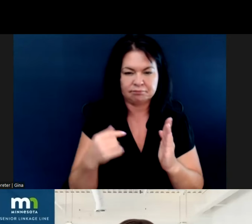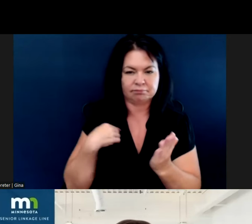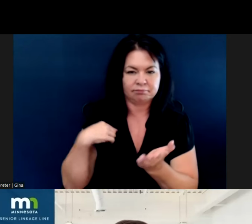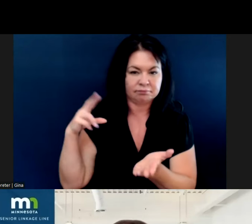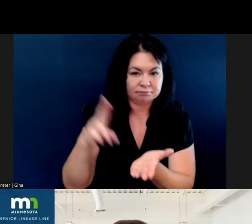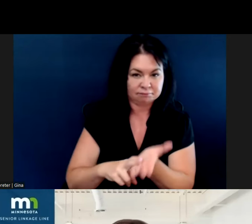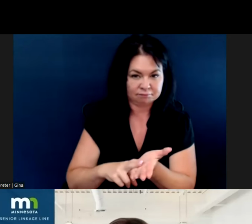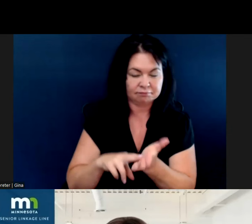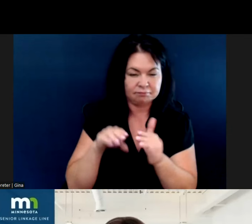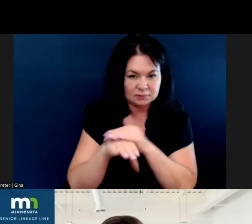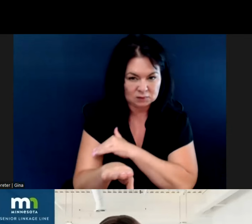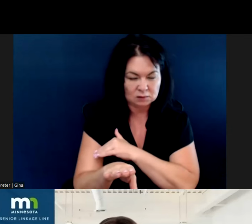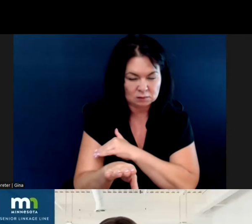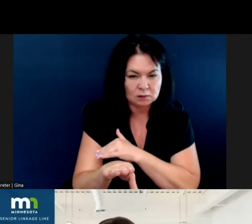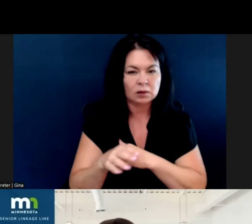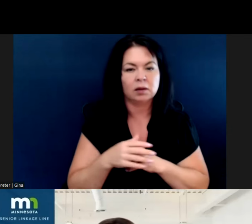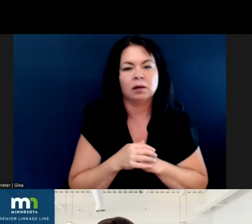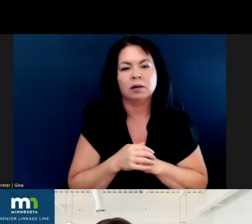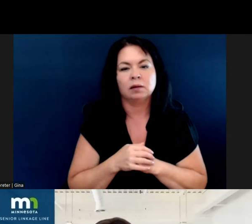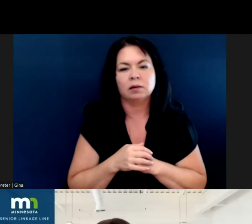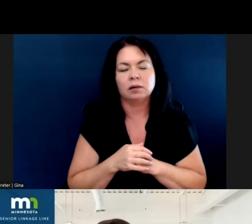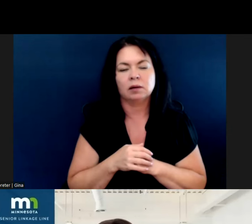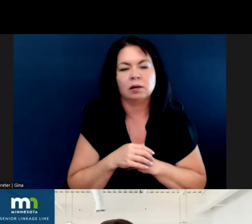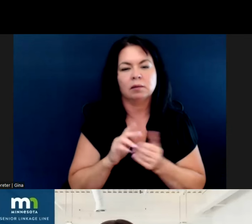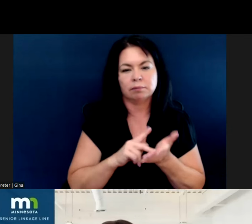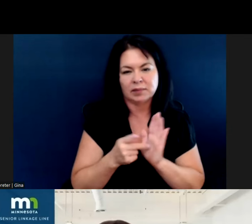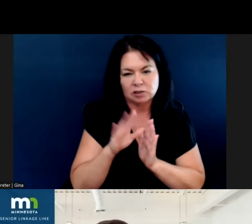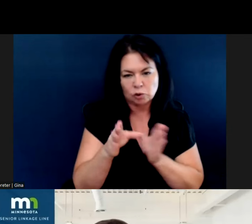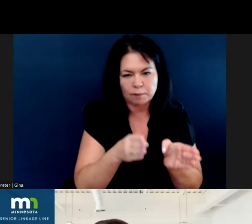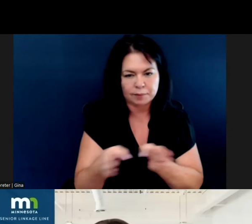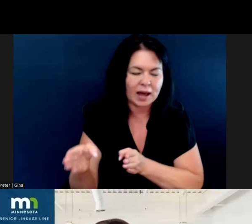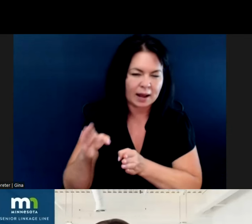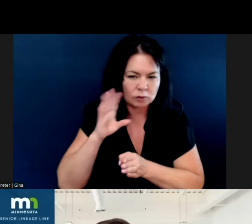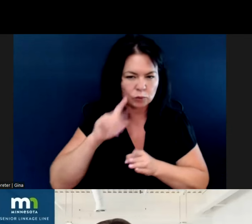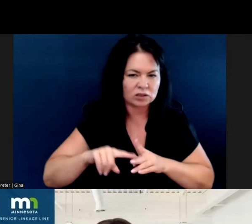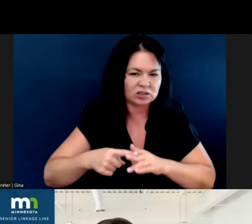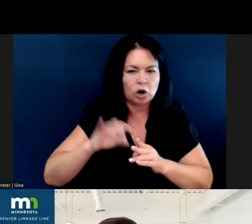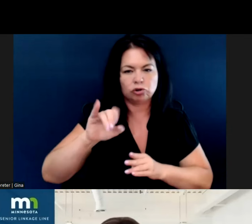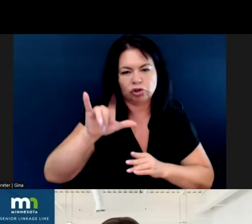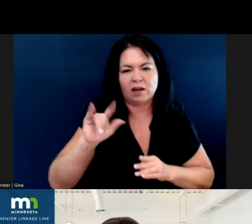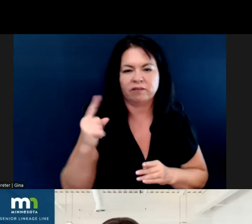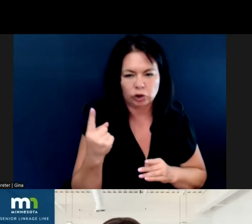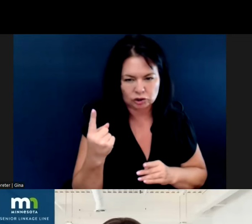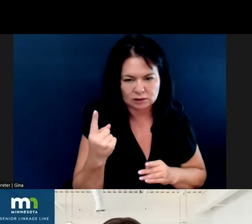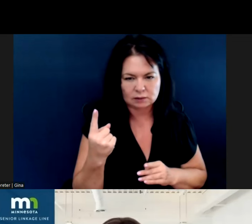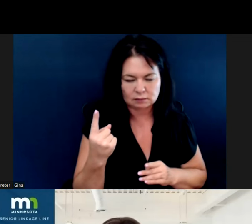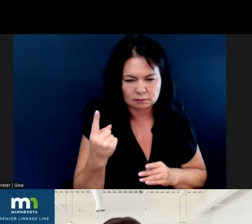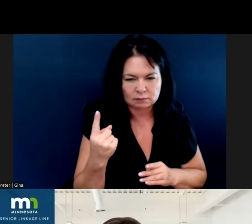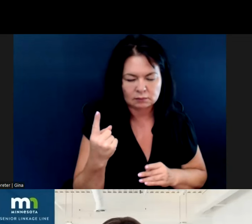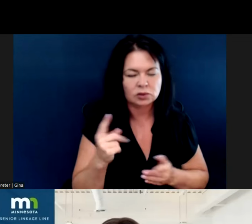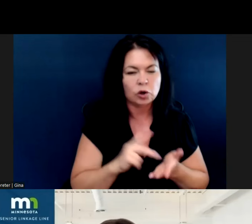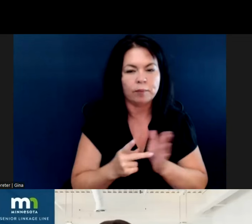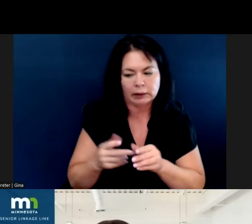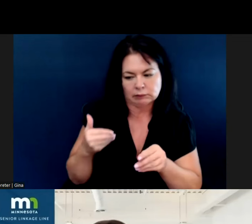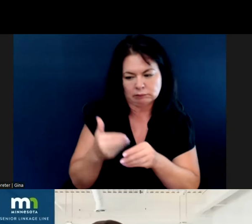to start, your plan will come into effect on July 1st of that year. So there would be a delay in